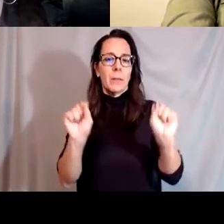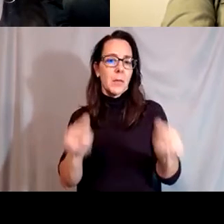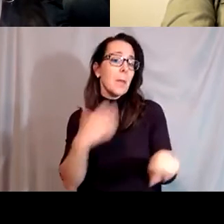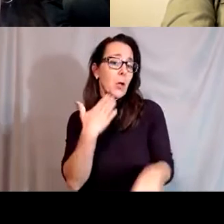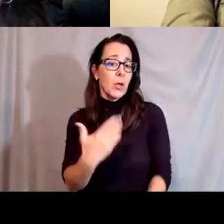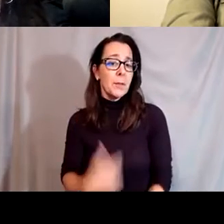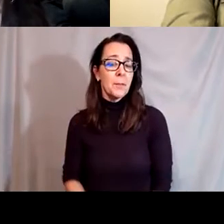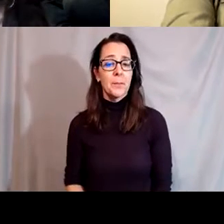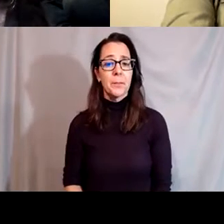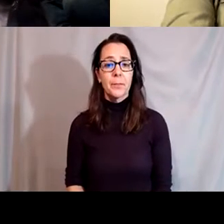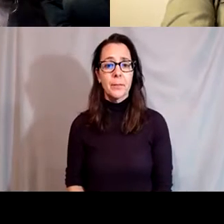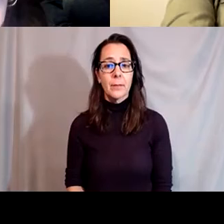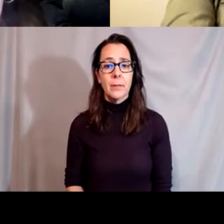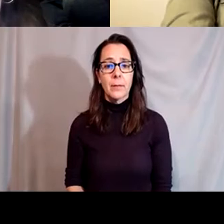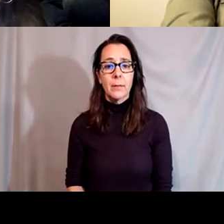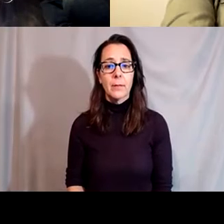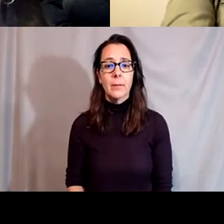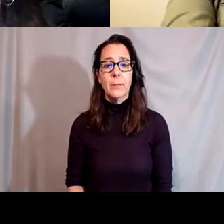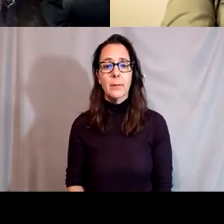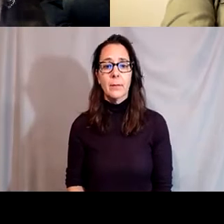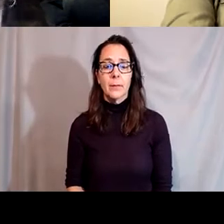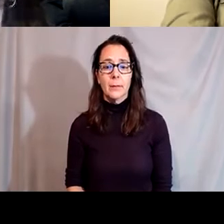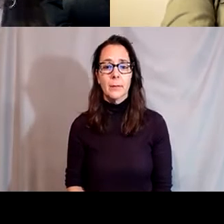know doing campaigns,